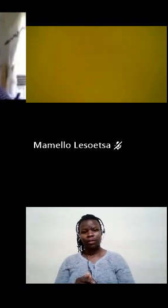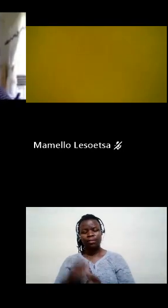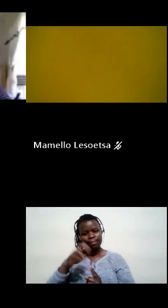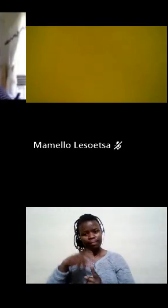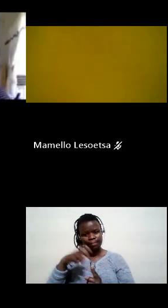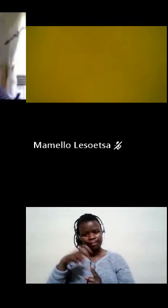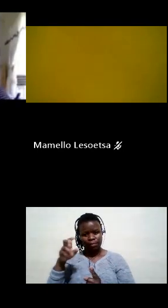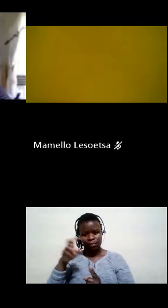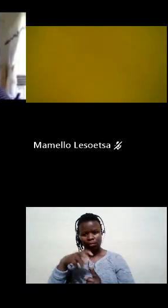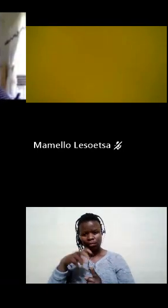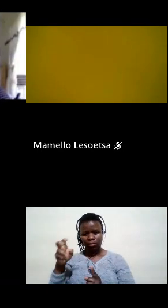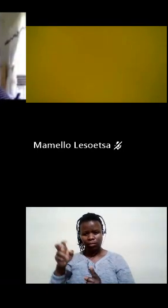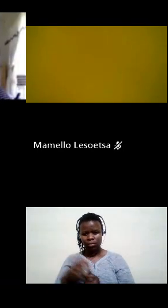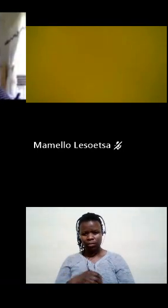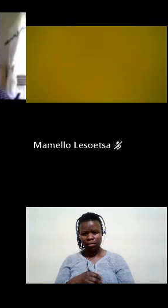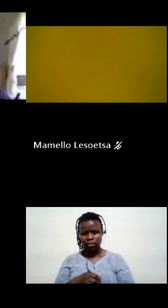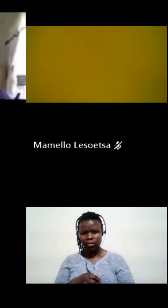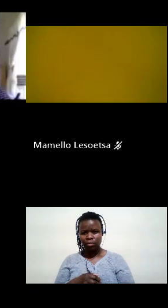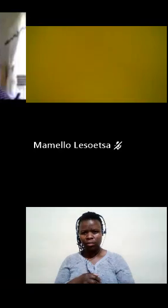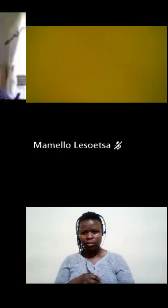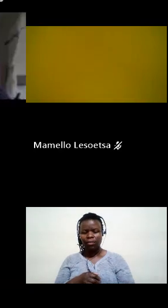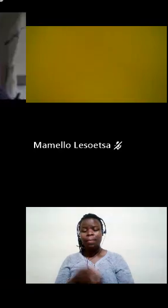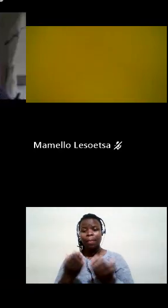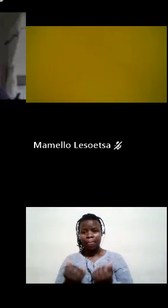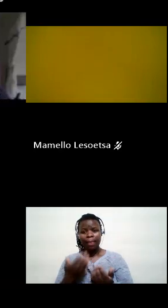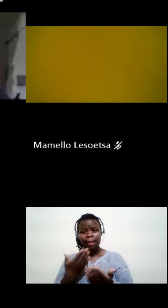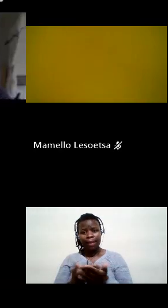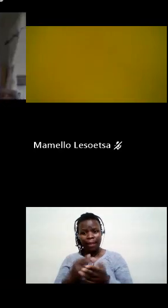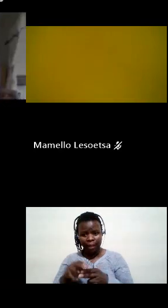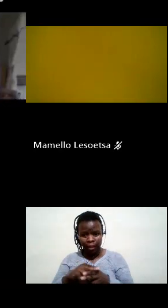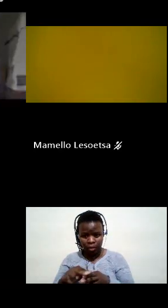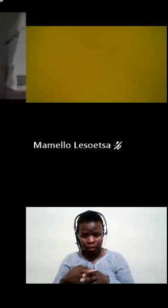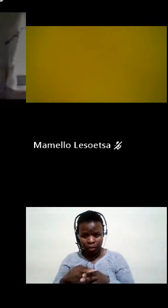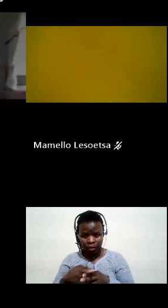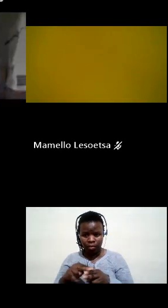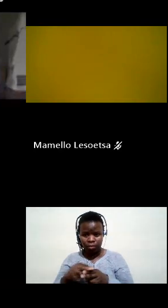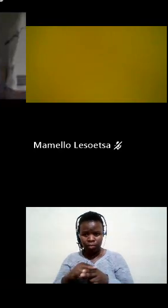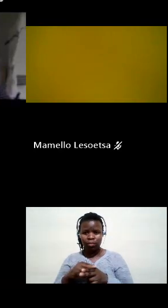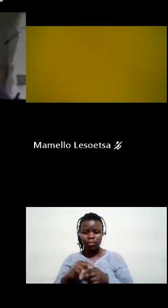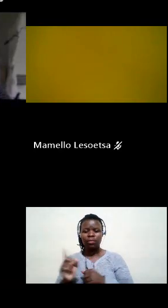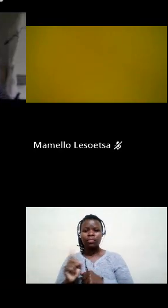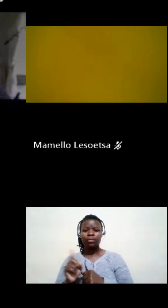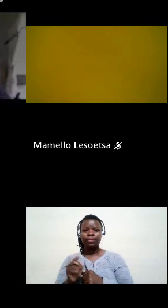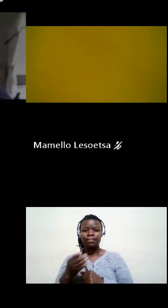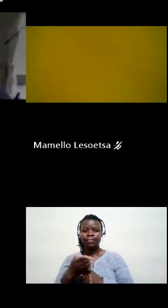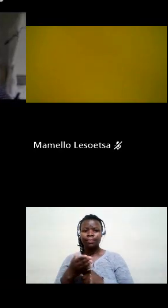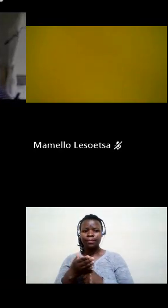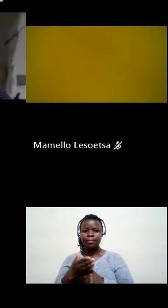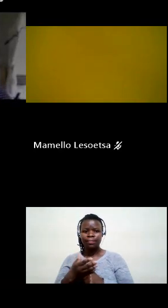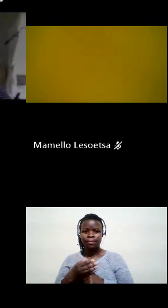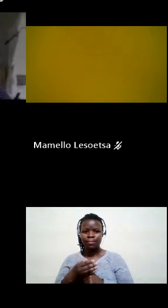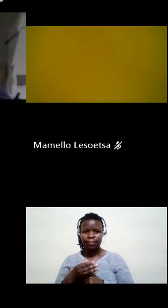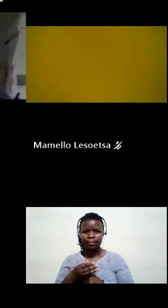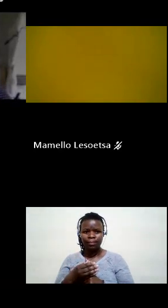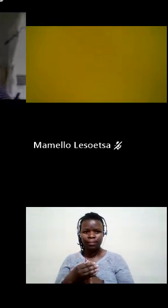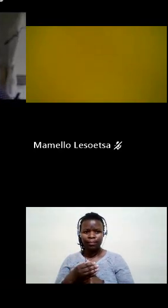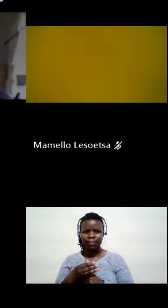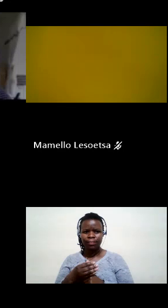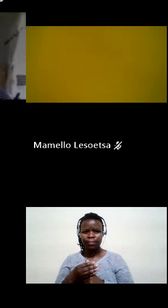use online resources, use Google, use YouTube. There's so many great instructions for inclusive